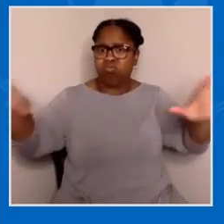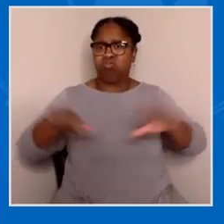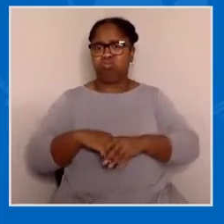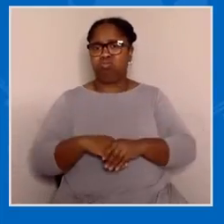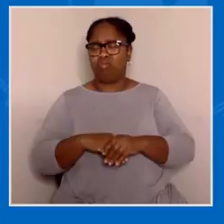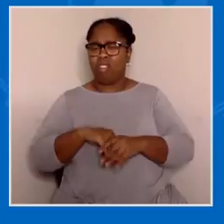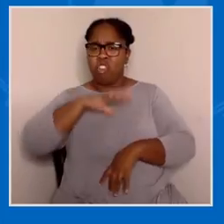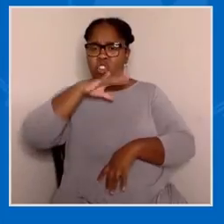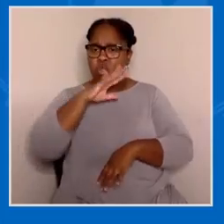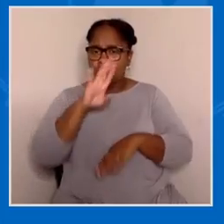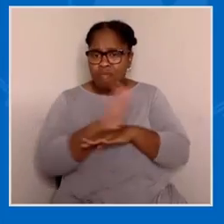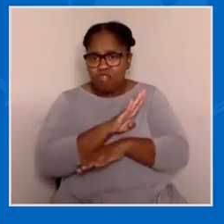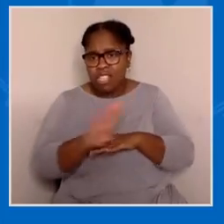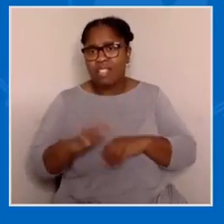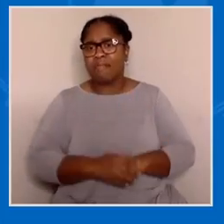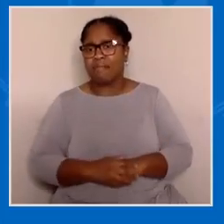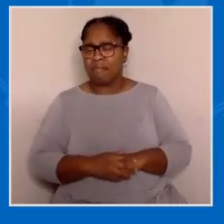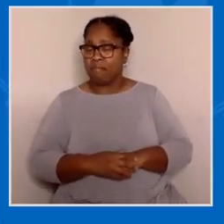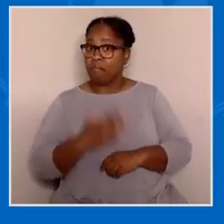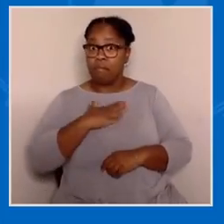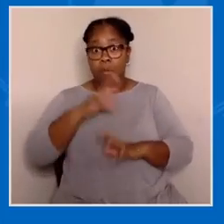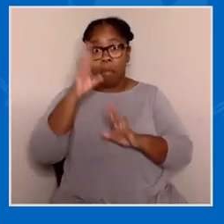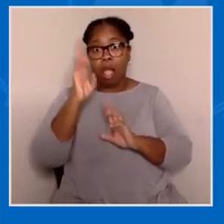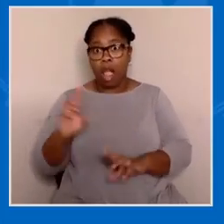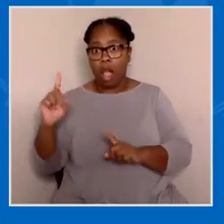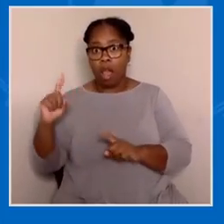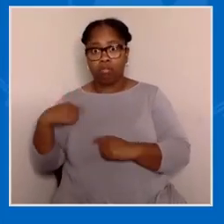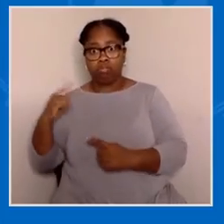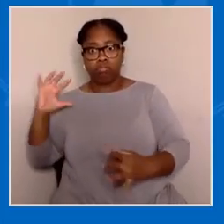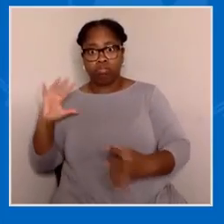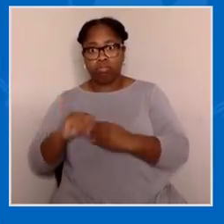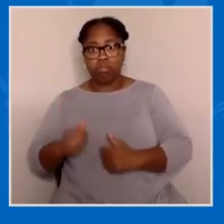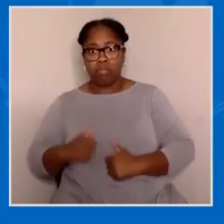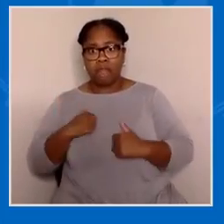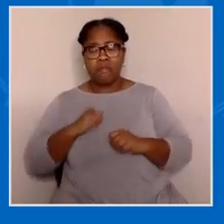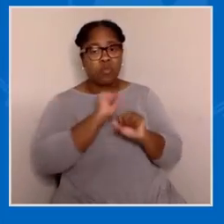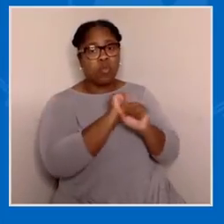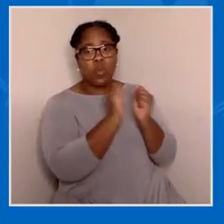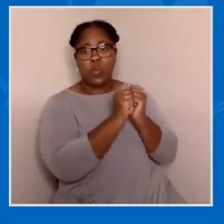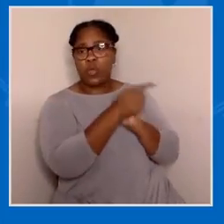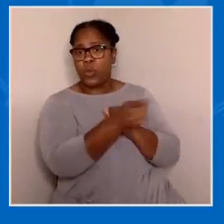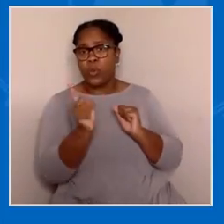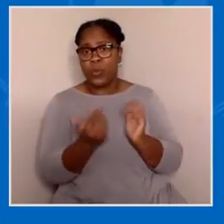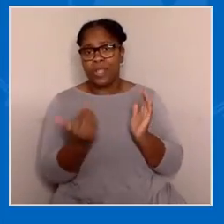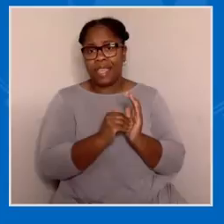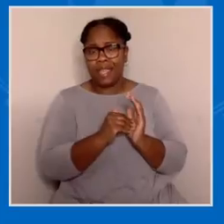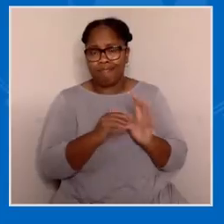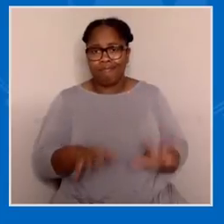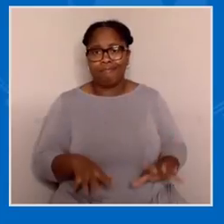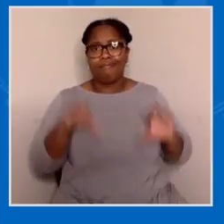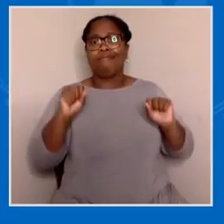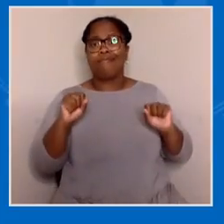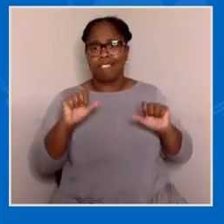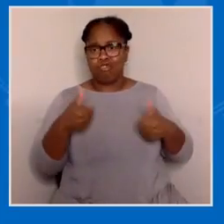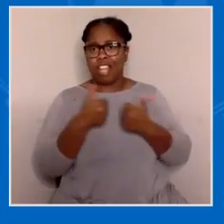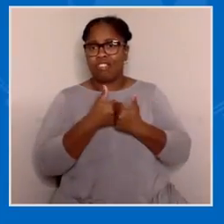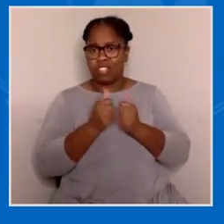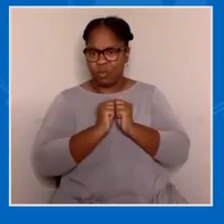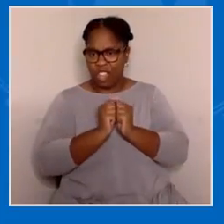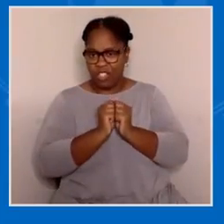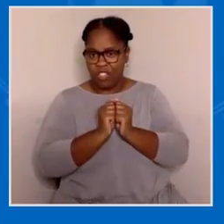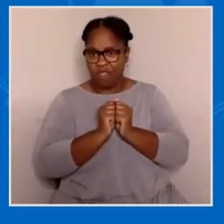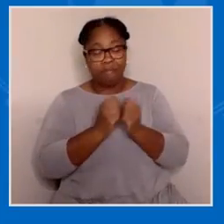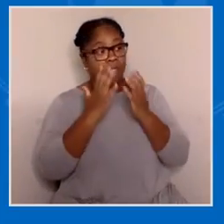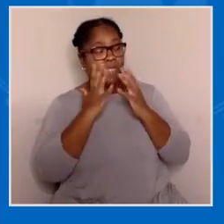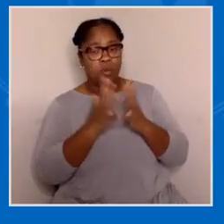would be the honor of a lifetime to be able to work alongside you once again to take these challenges on together. Thank you